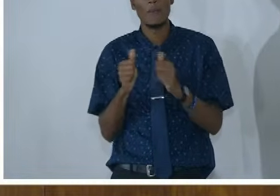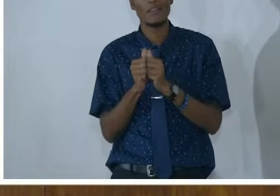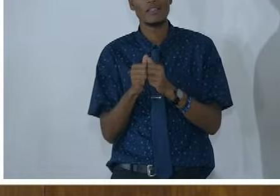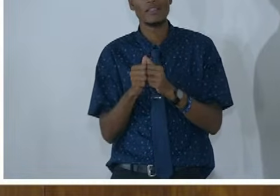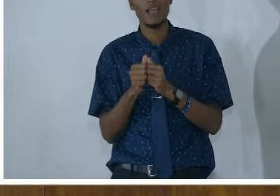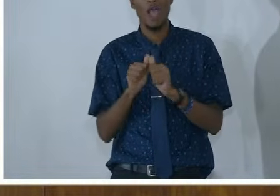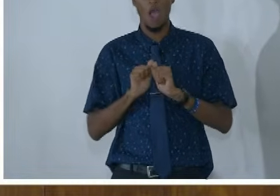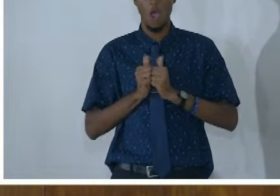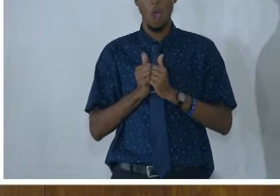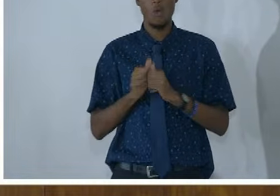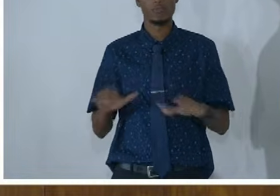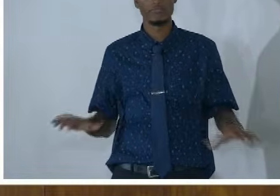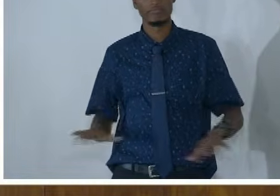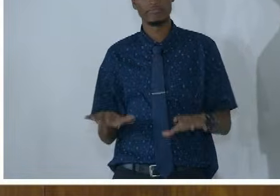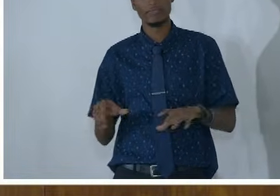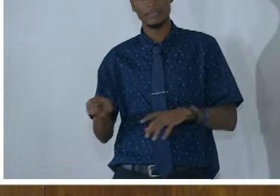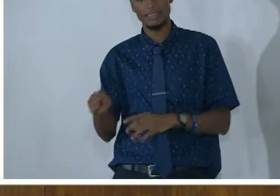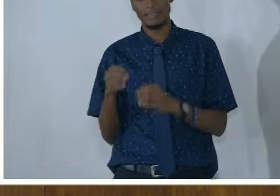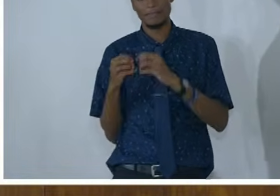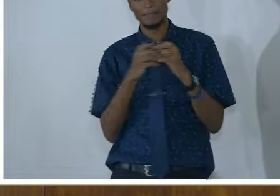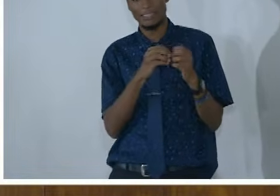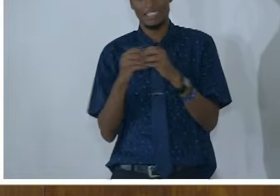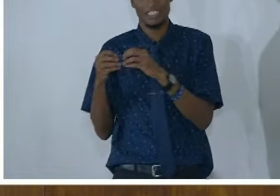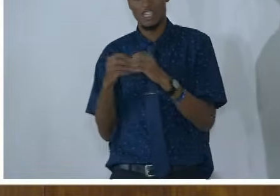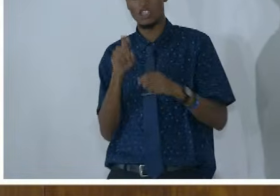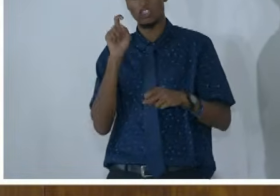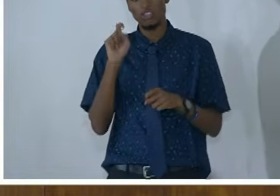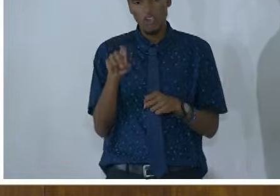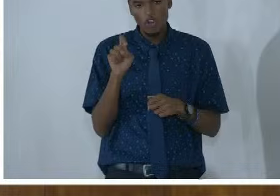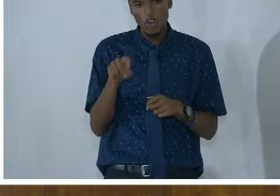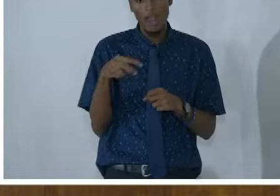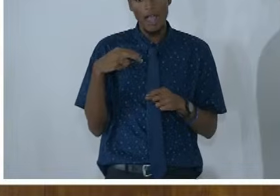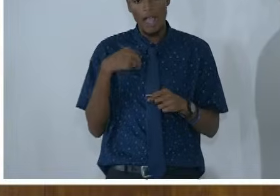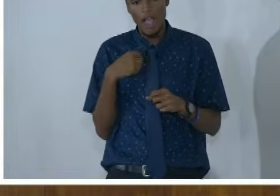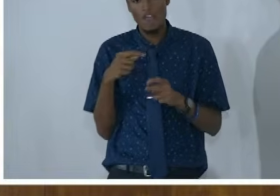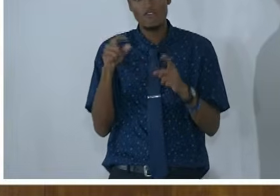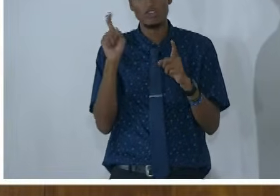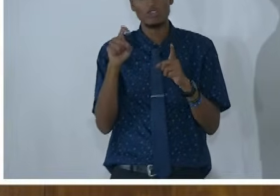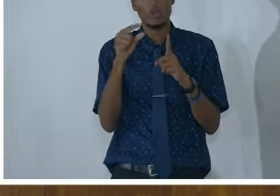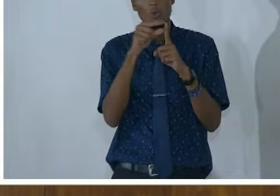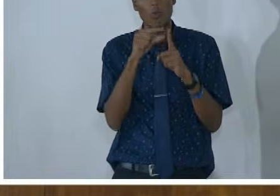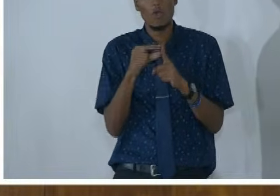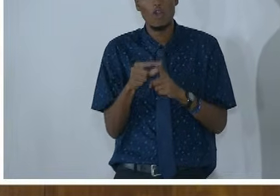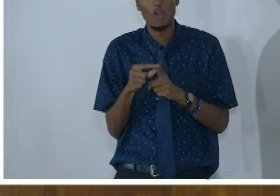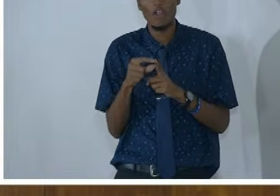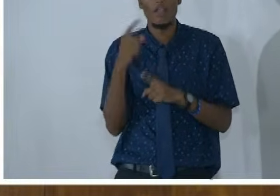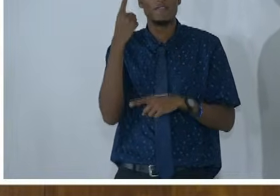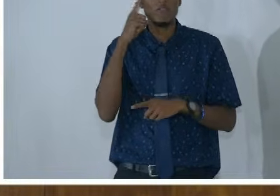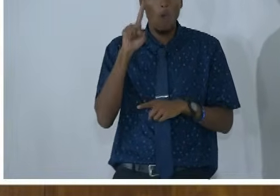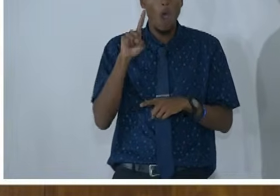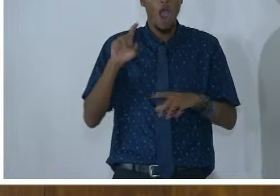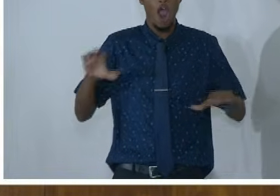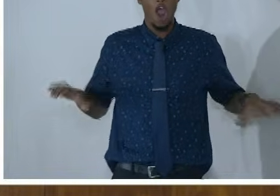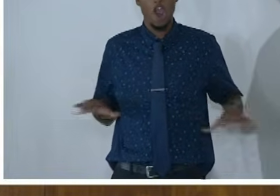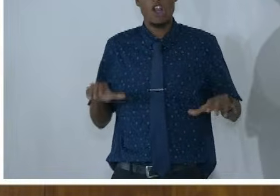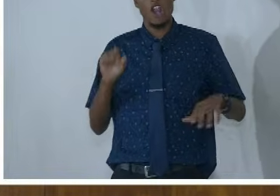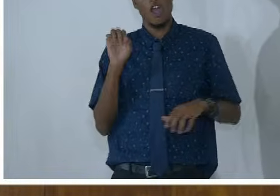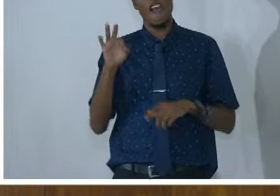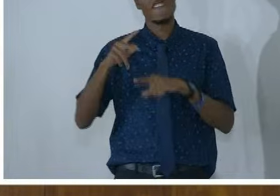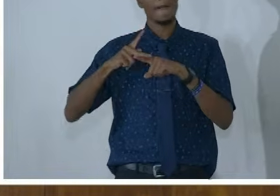mediation, be reworded to speak to the regulation of the conduct of professional